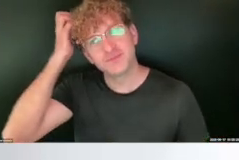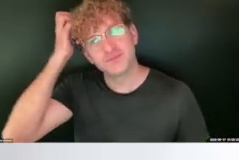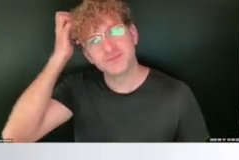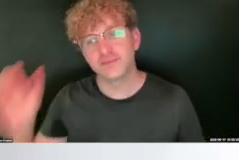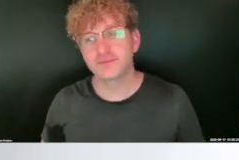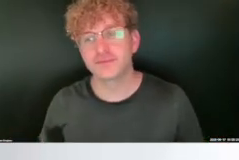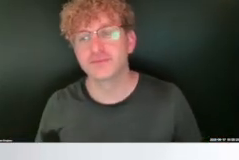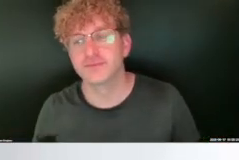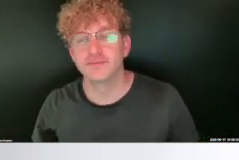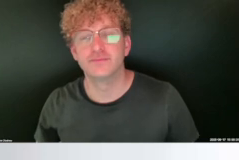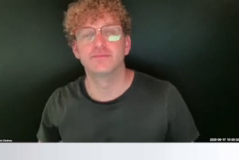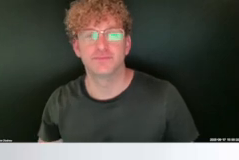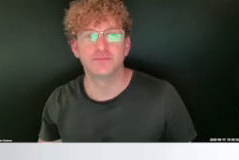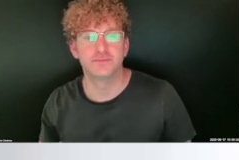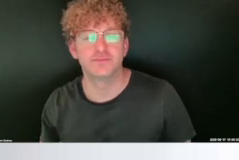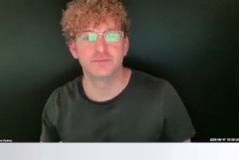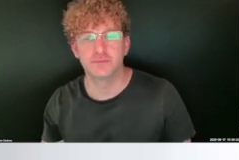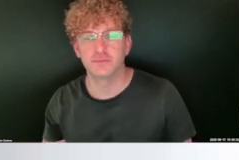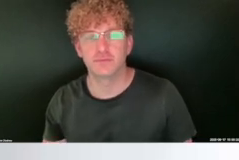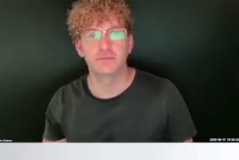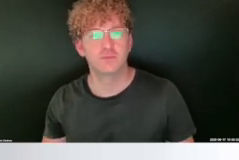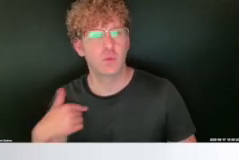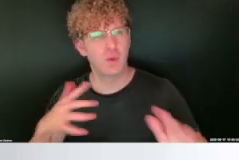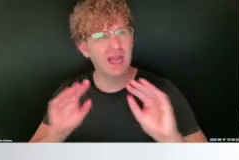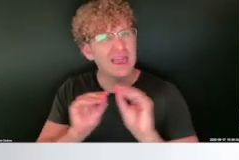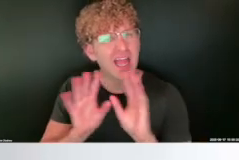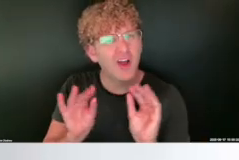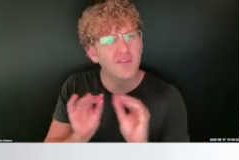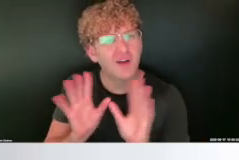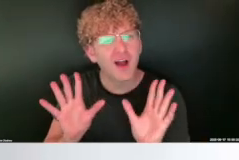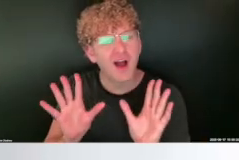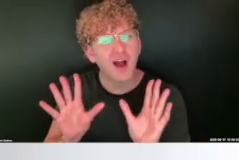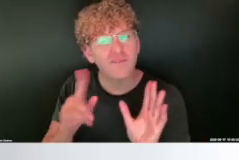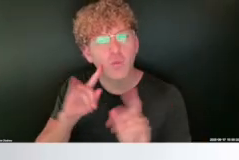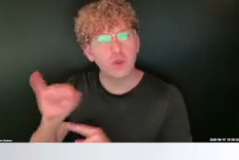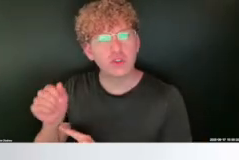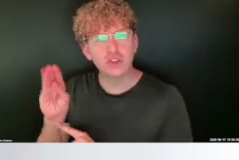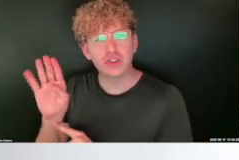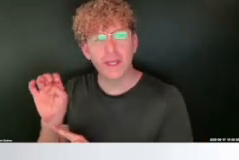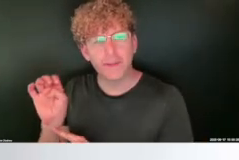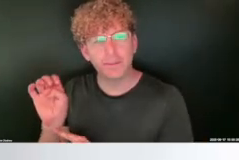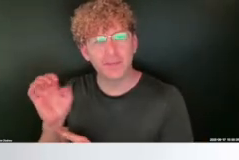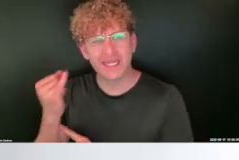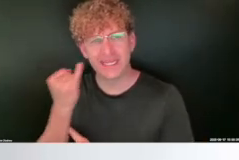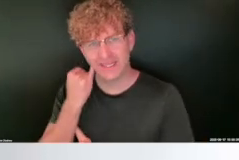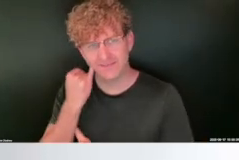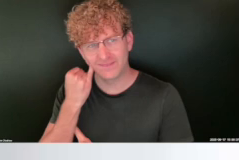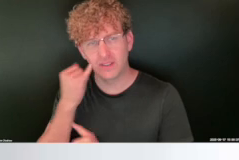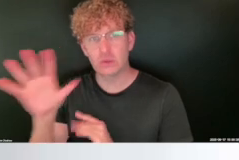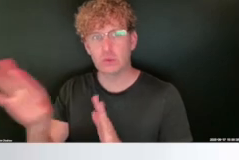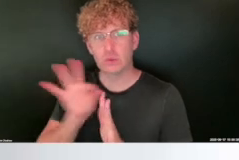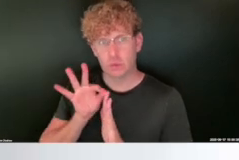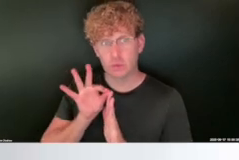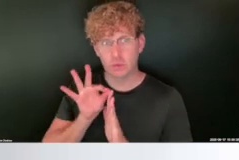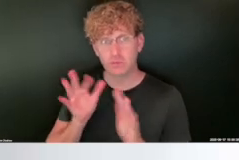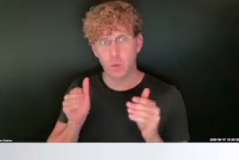quick, Nicole, just to clarify go ahead. for Jamie. So Jamie, if they do end up choosing the option to go ahead and keep